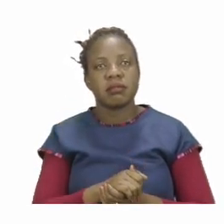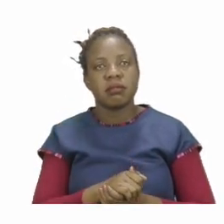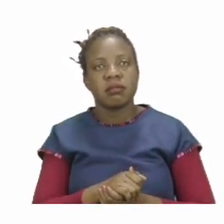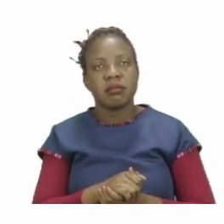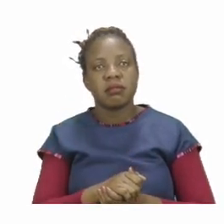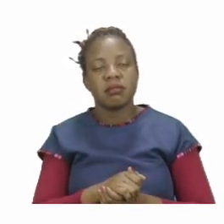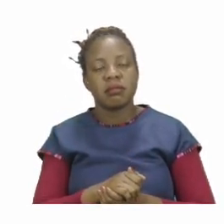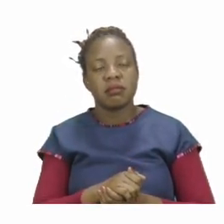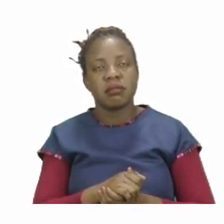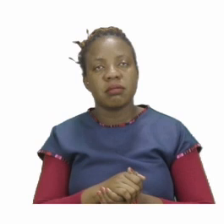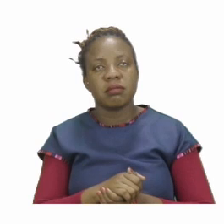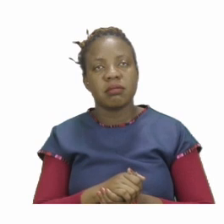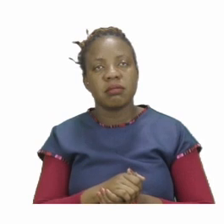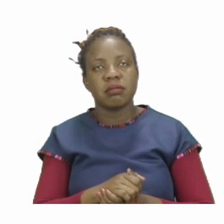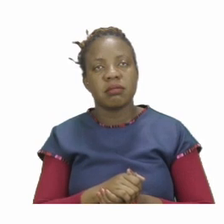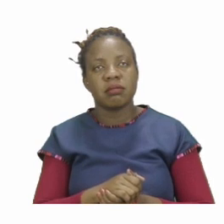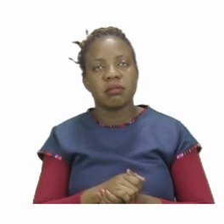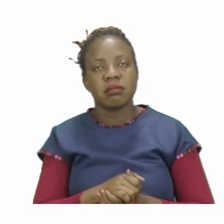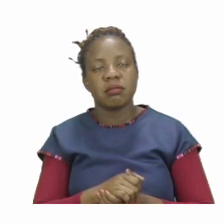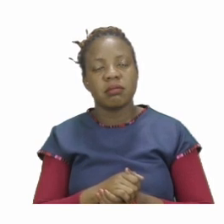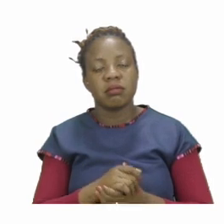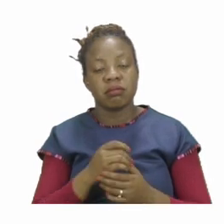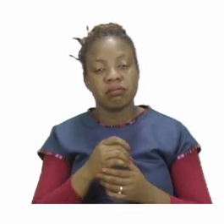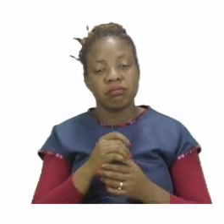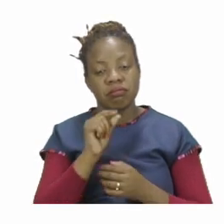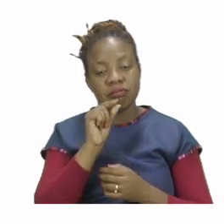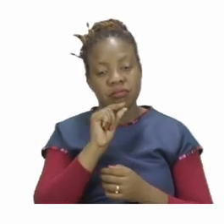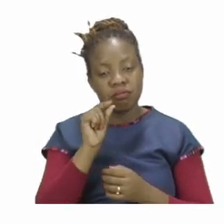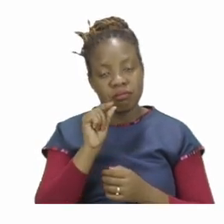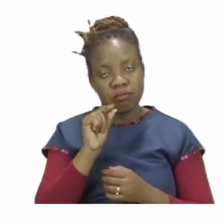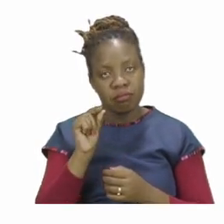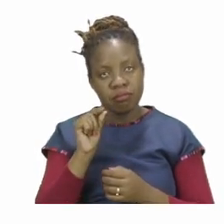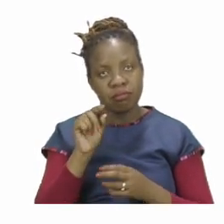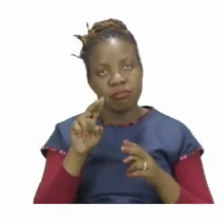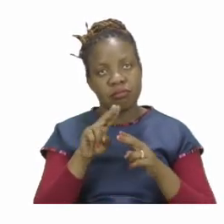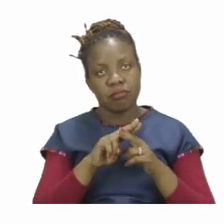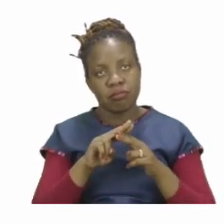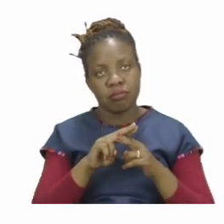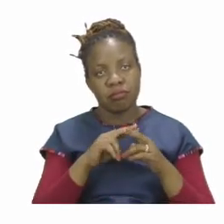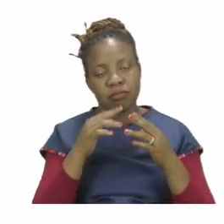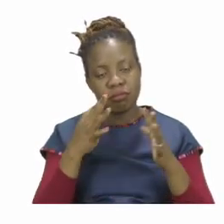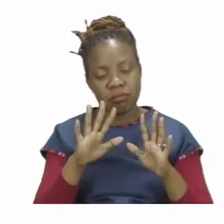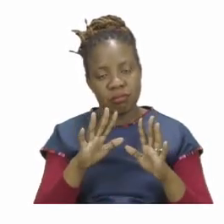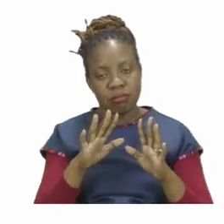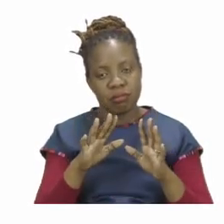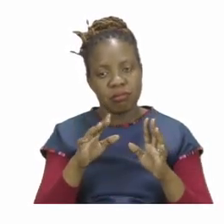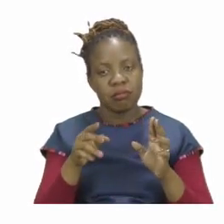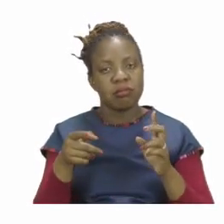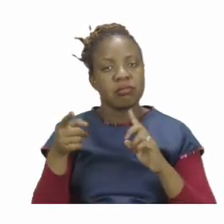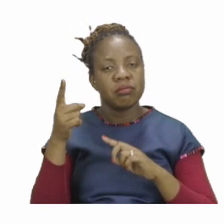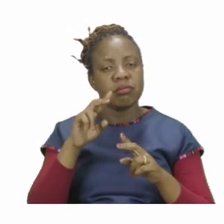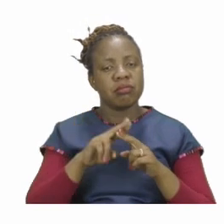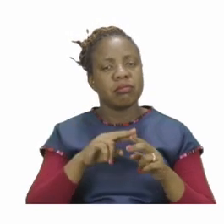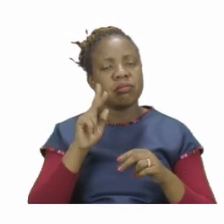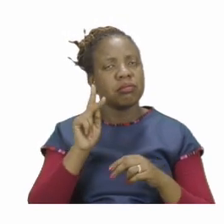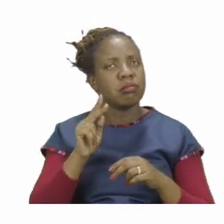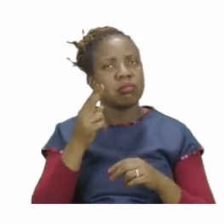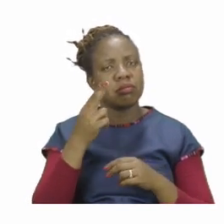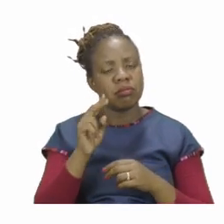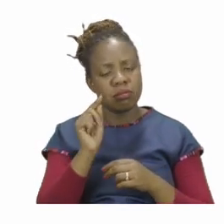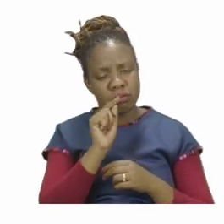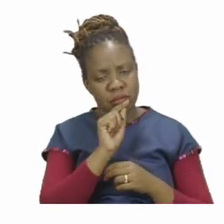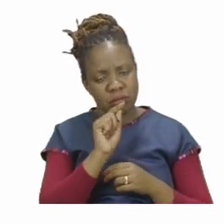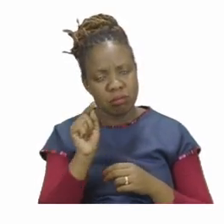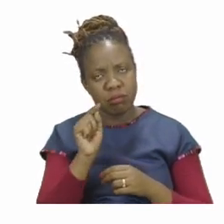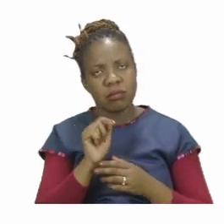everyone, you can go ahead and also scratch out the word that you have used already. Now,